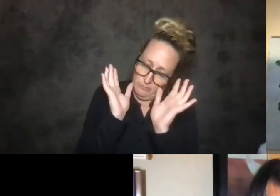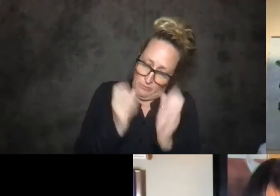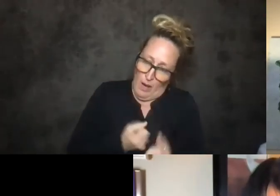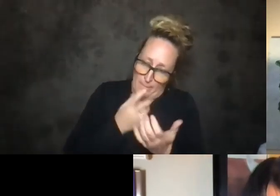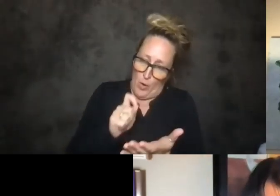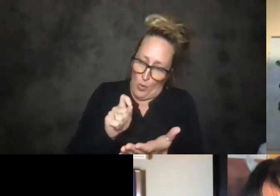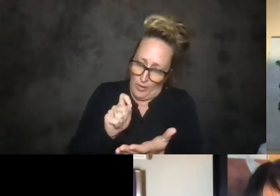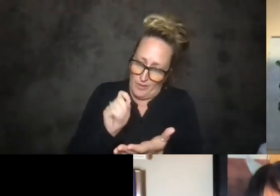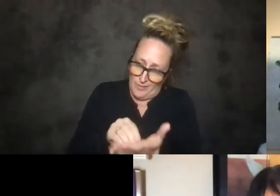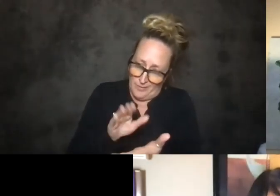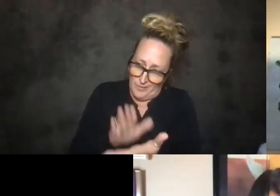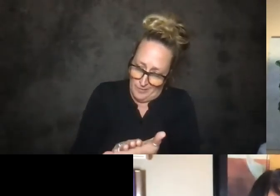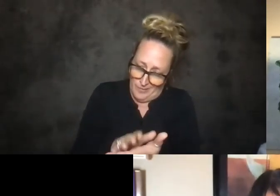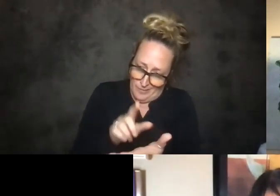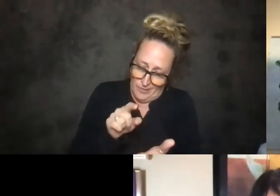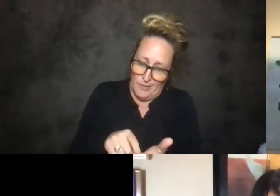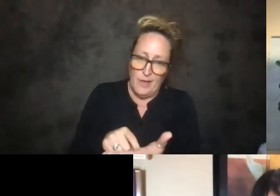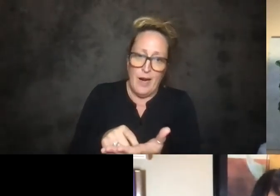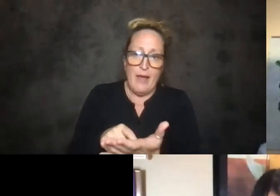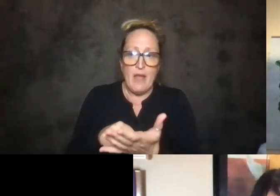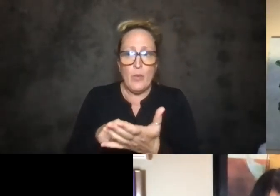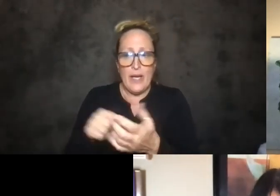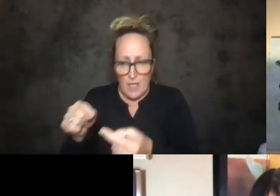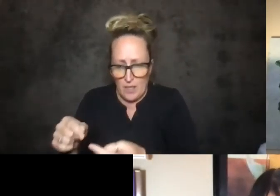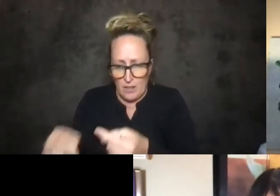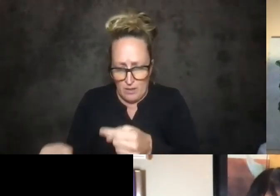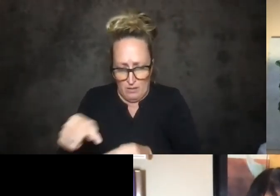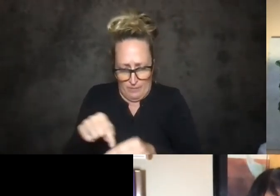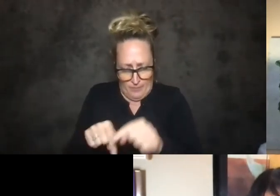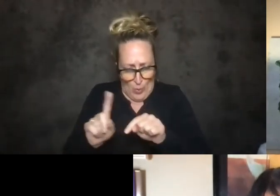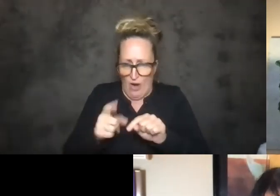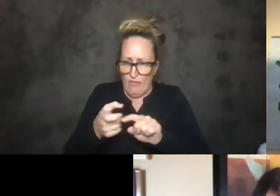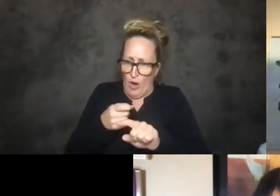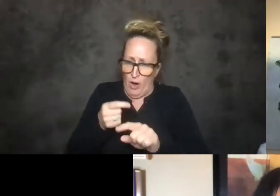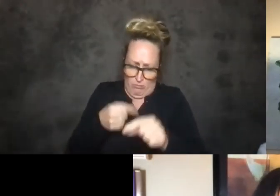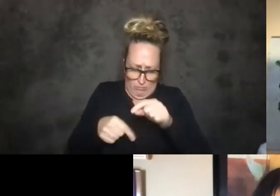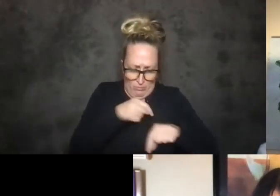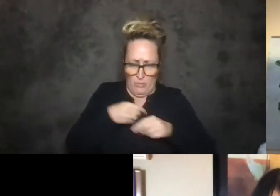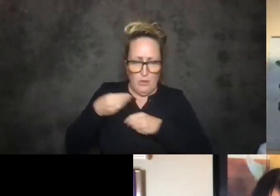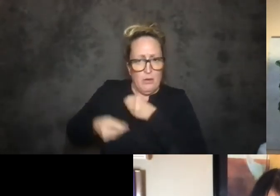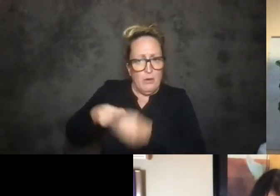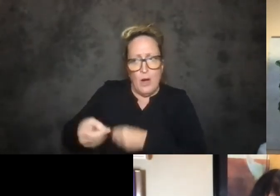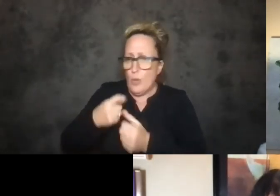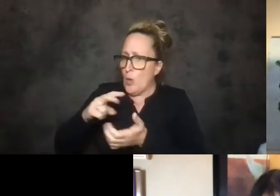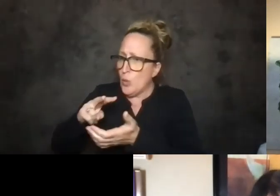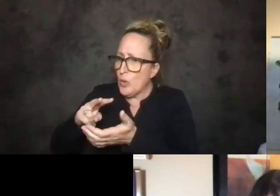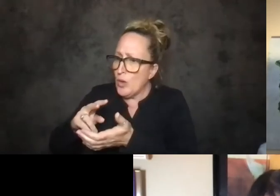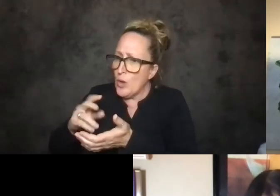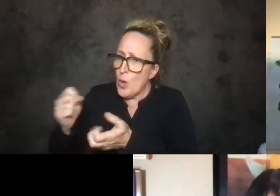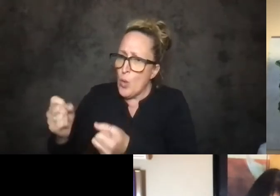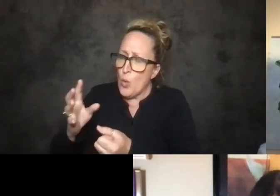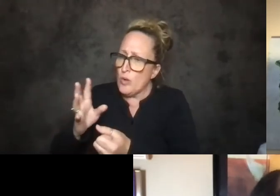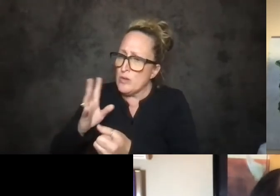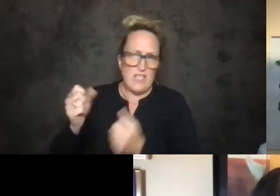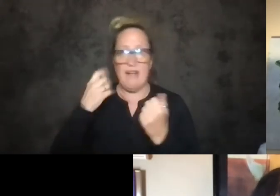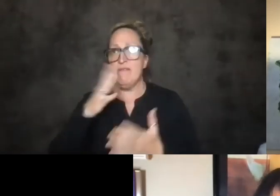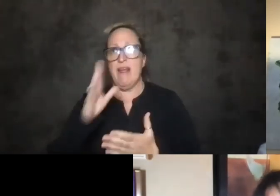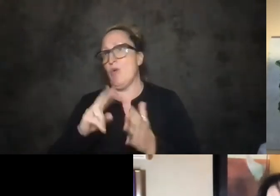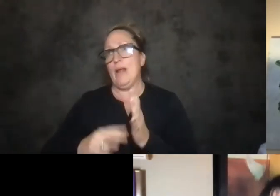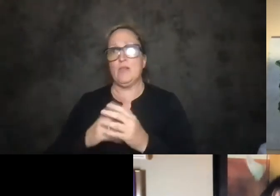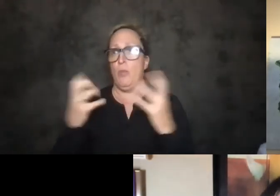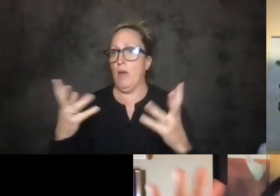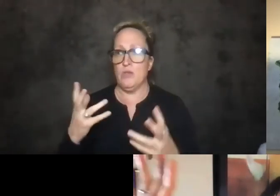or a poet. And then we started tracing their ancestors of those poems, and they were reading poems. One of the students says, I've never read so much poetry in my